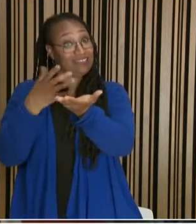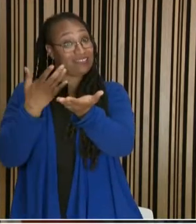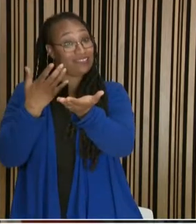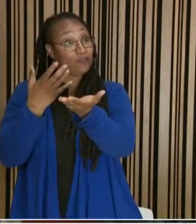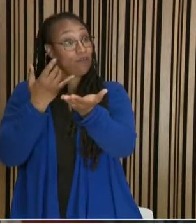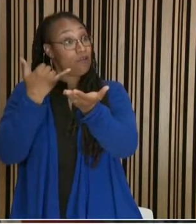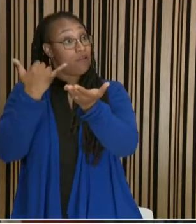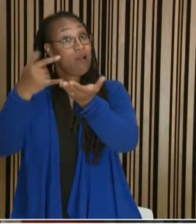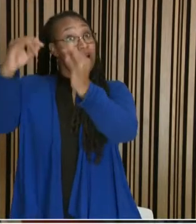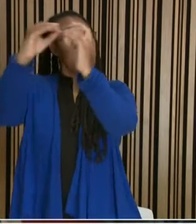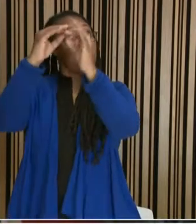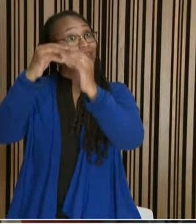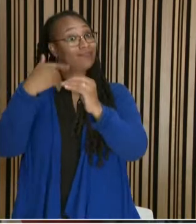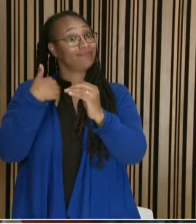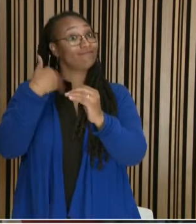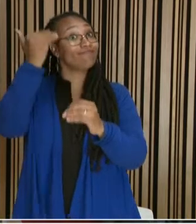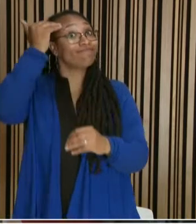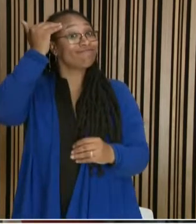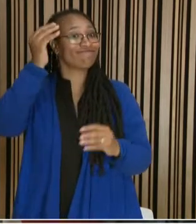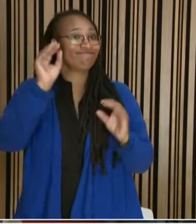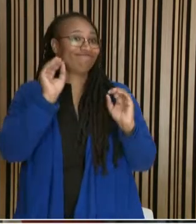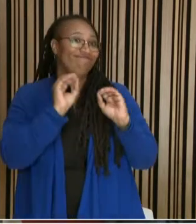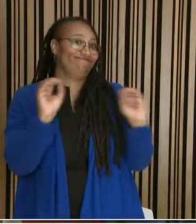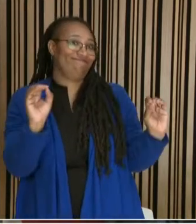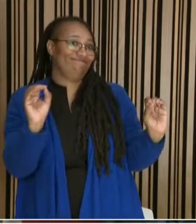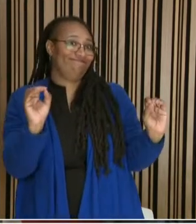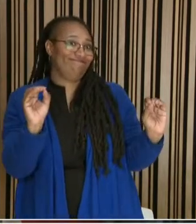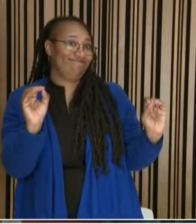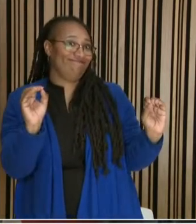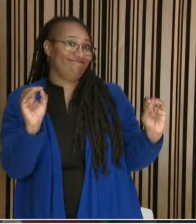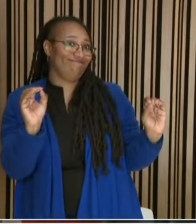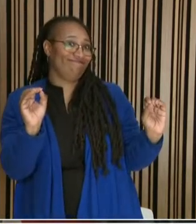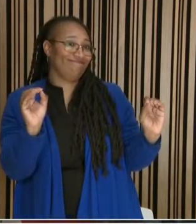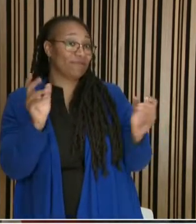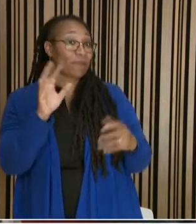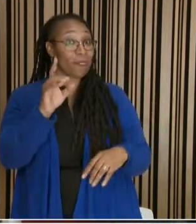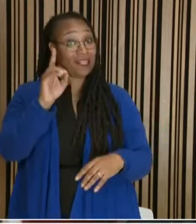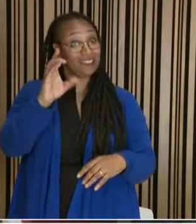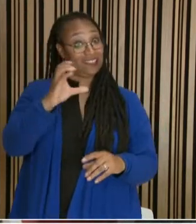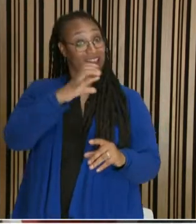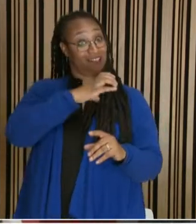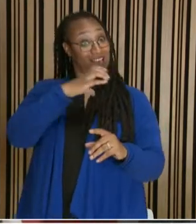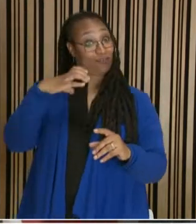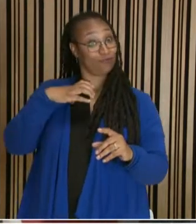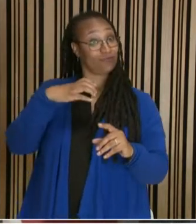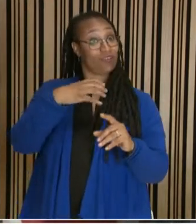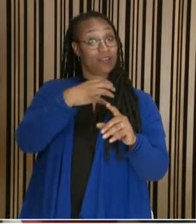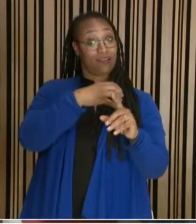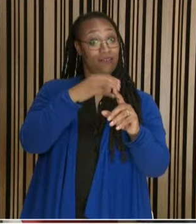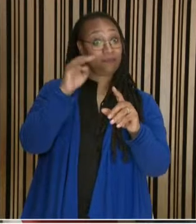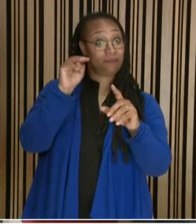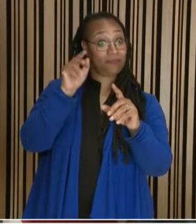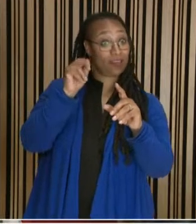what other work they need to do. The council and the mayor are the policymakers for the city, and so I